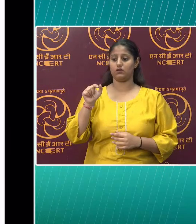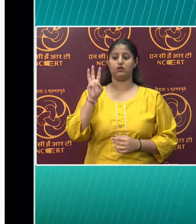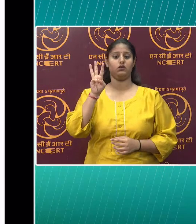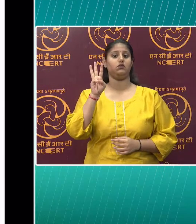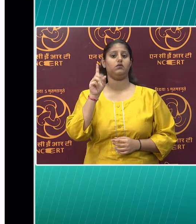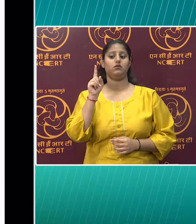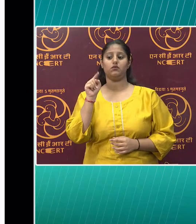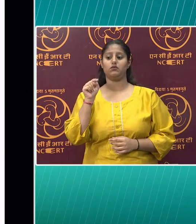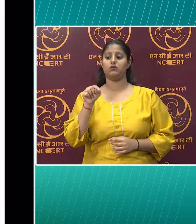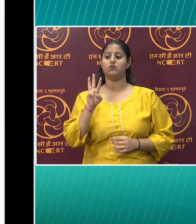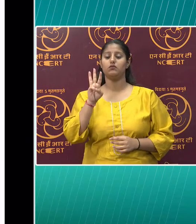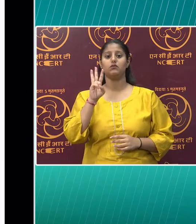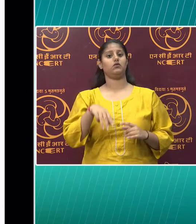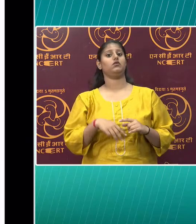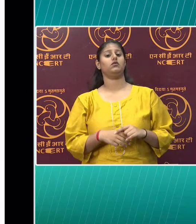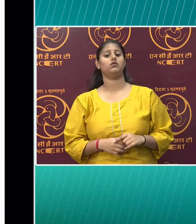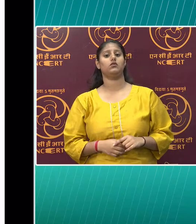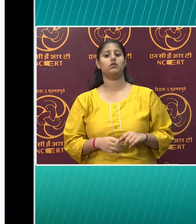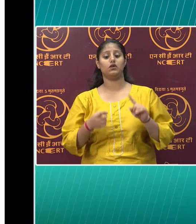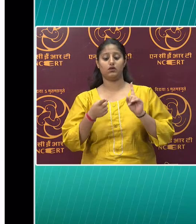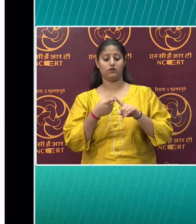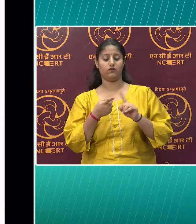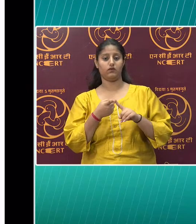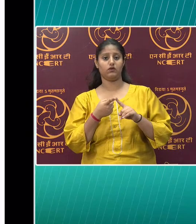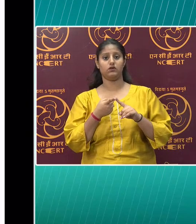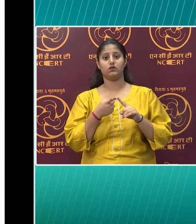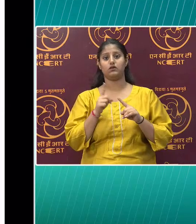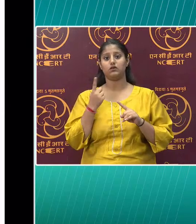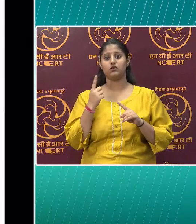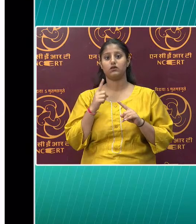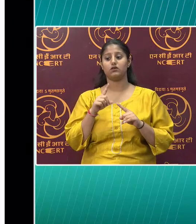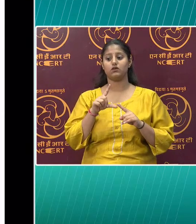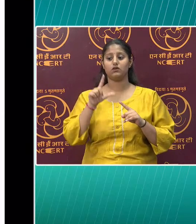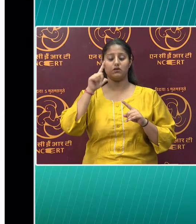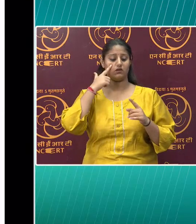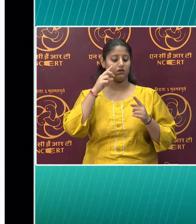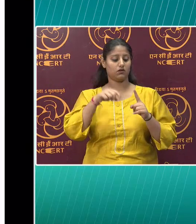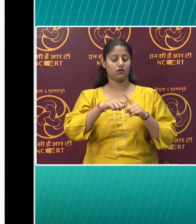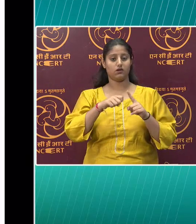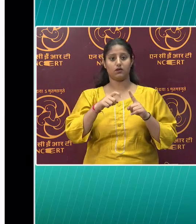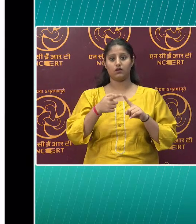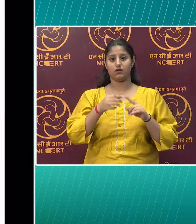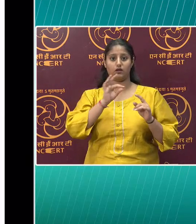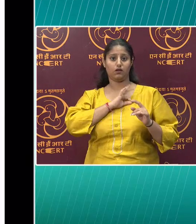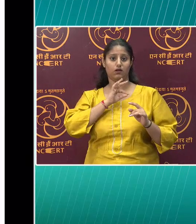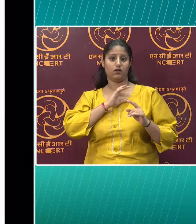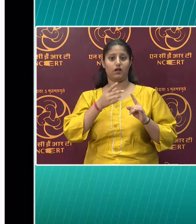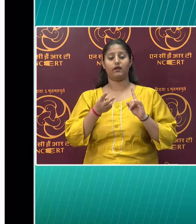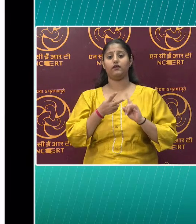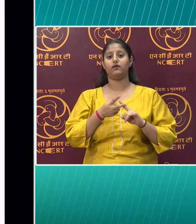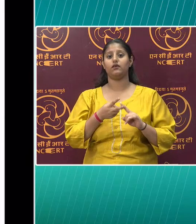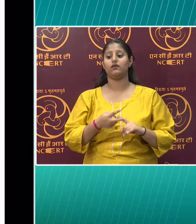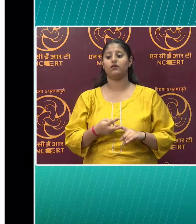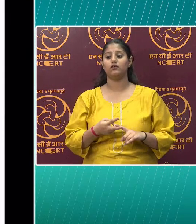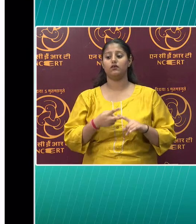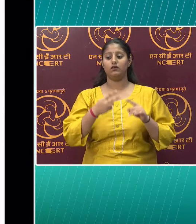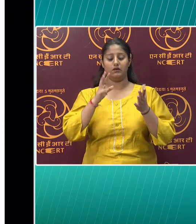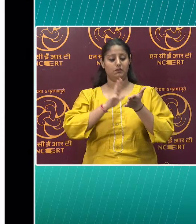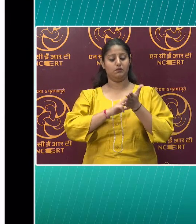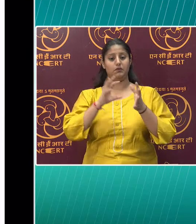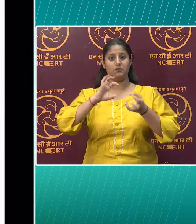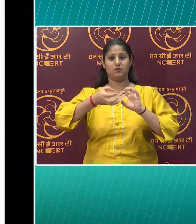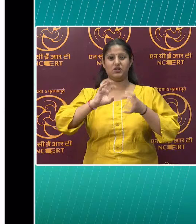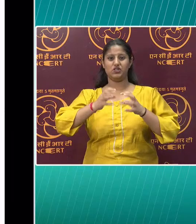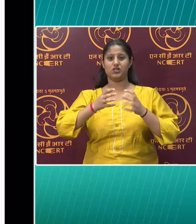a vegetable garden and taking care of animals, or uh, developing a habitat garden and things like that, doing